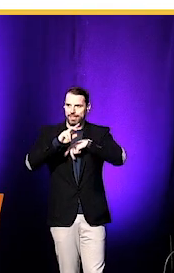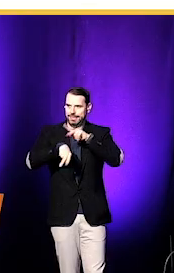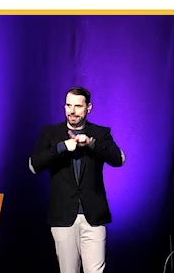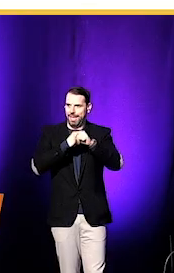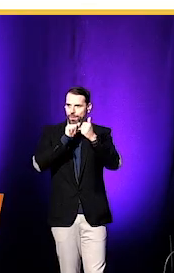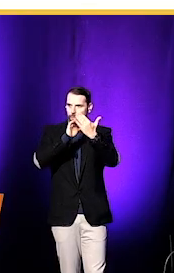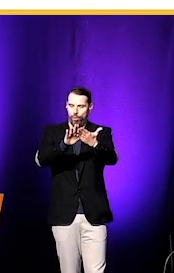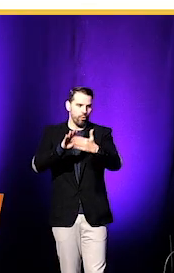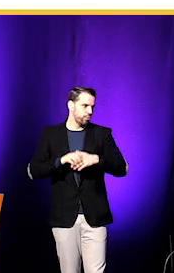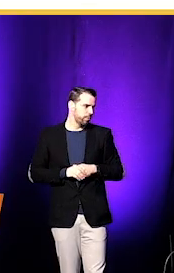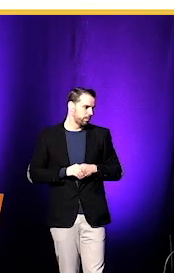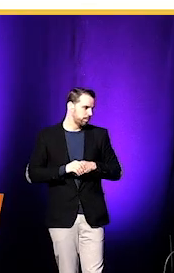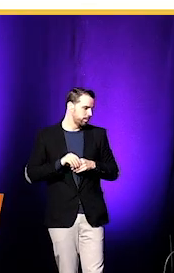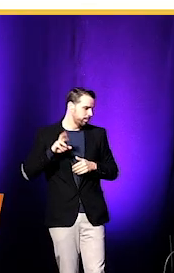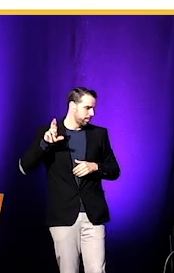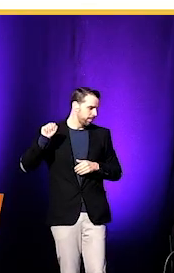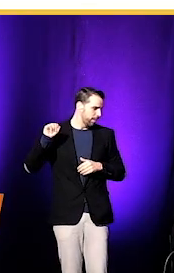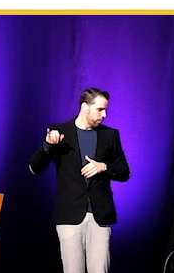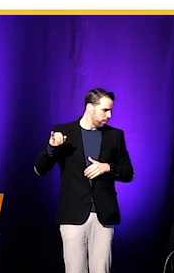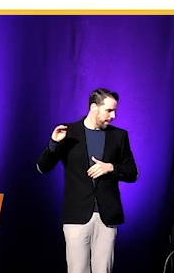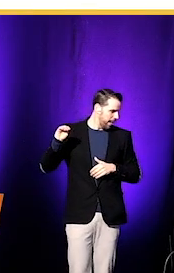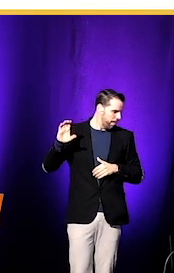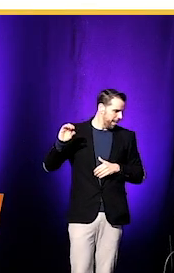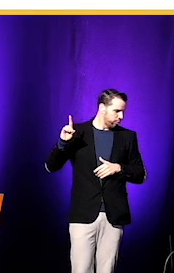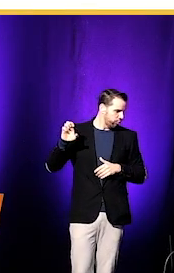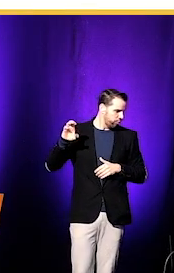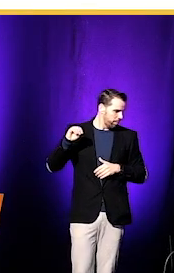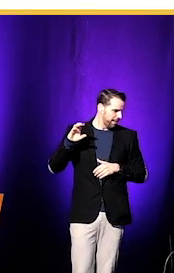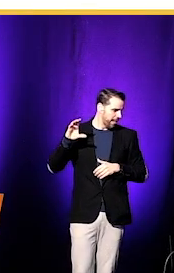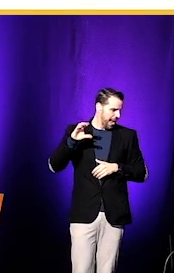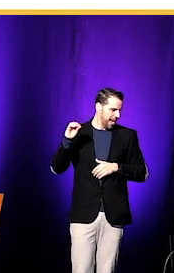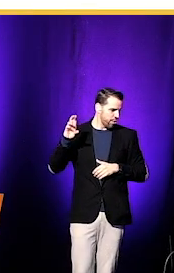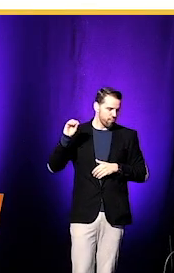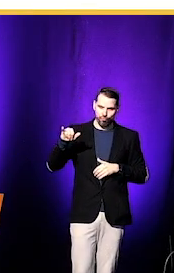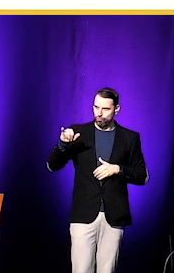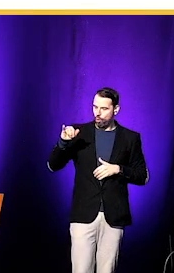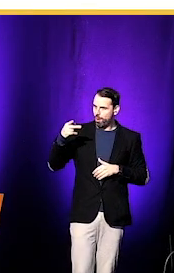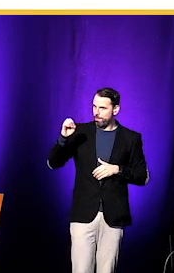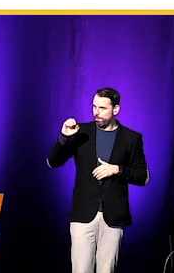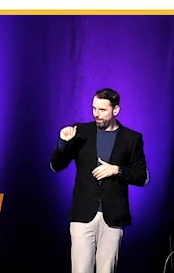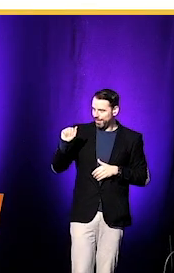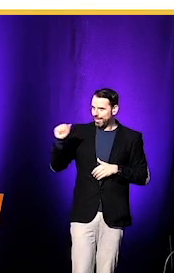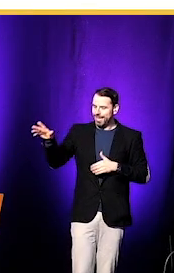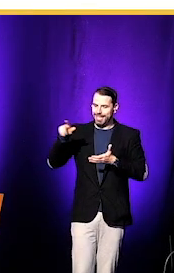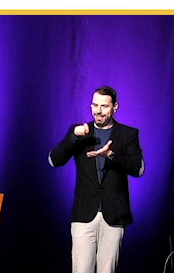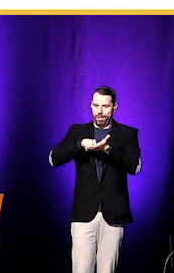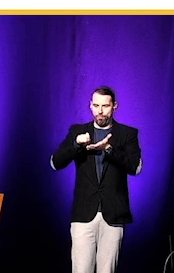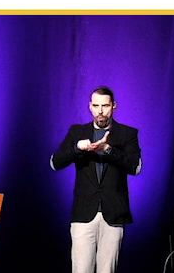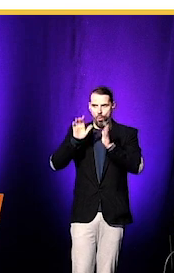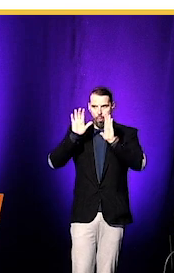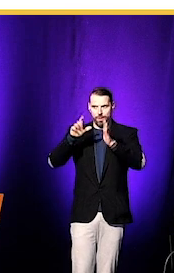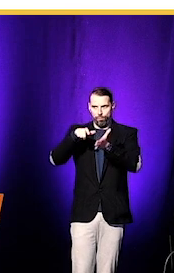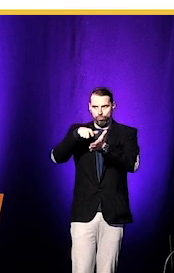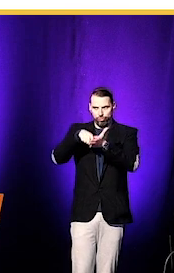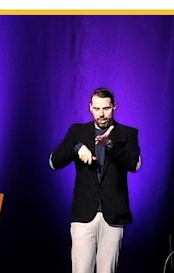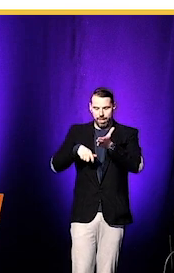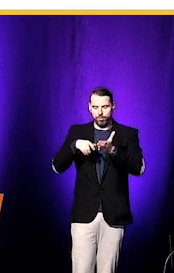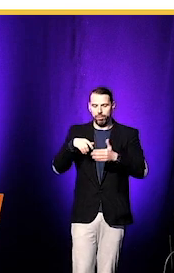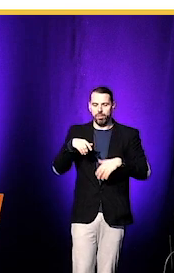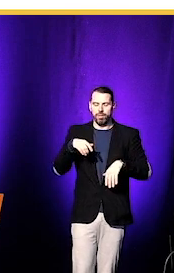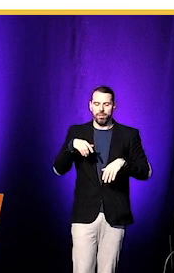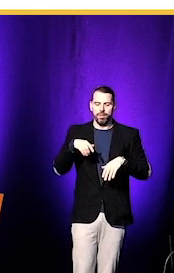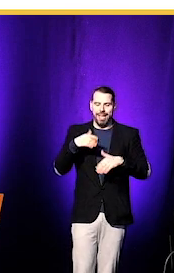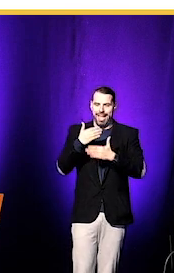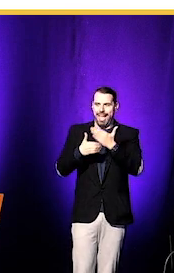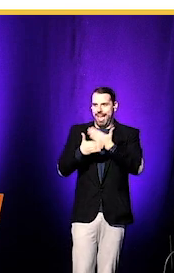Ray McDermott and Roy P. wrote about mutual constitution and movement in their wonderful chapter in the Handbook of Cultural Foundations of